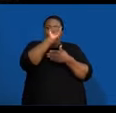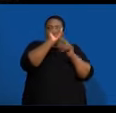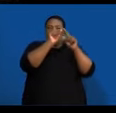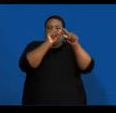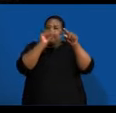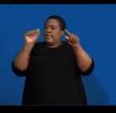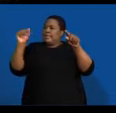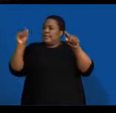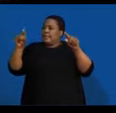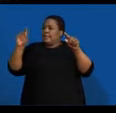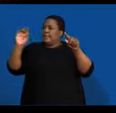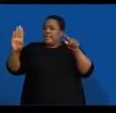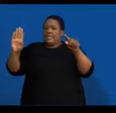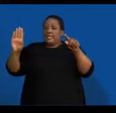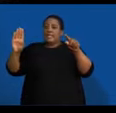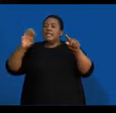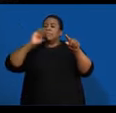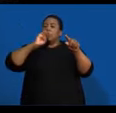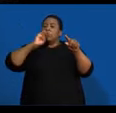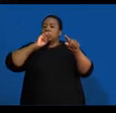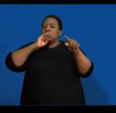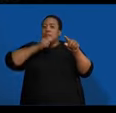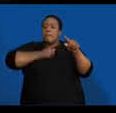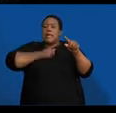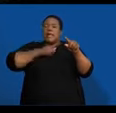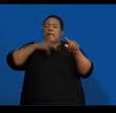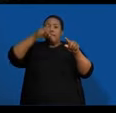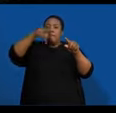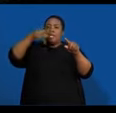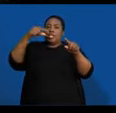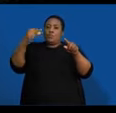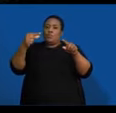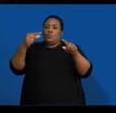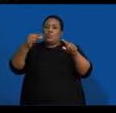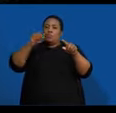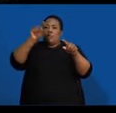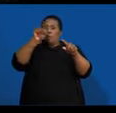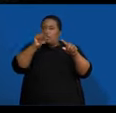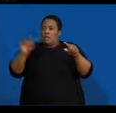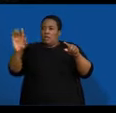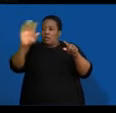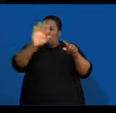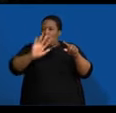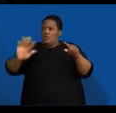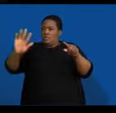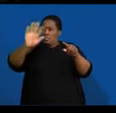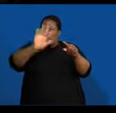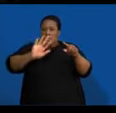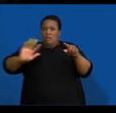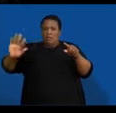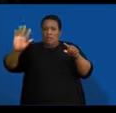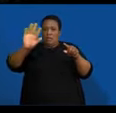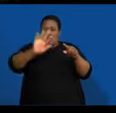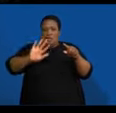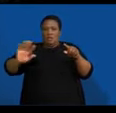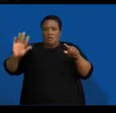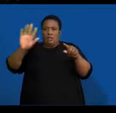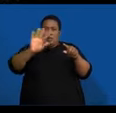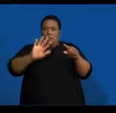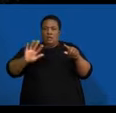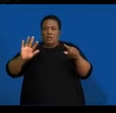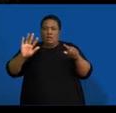A, that is my B. Meaning my P and Q will be between here. It will be somewhere here. So